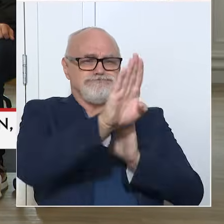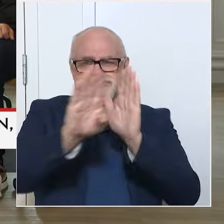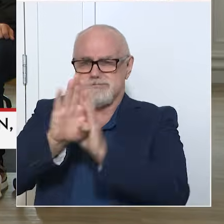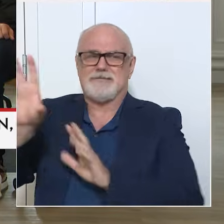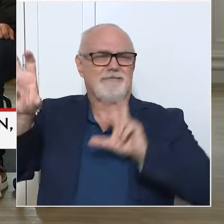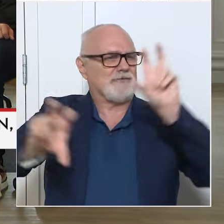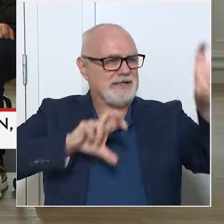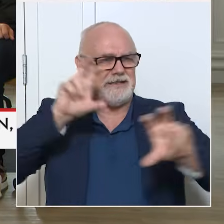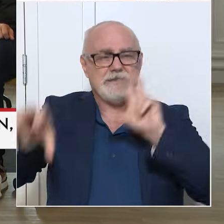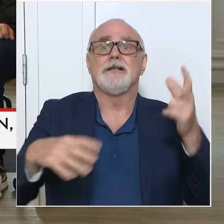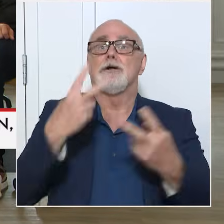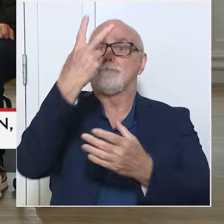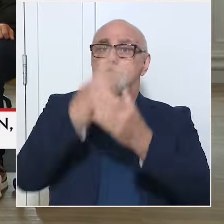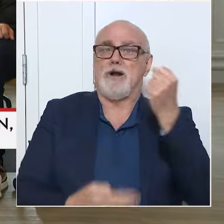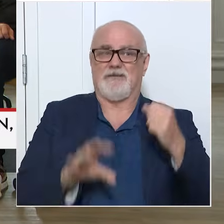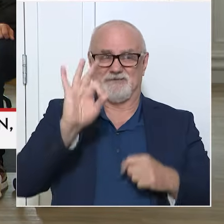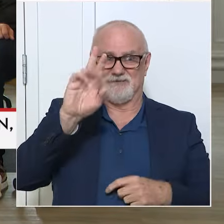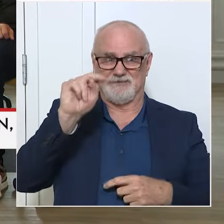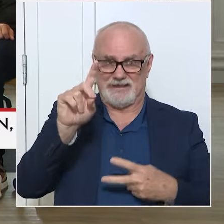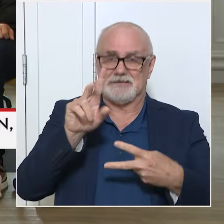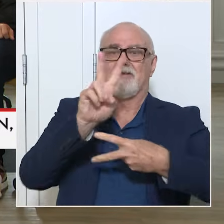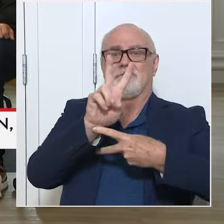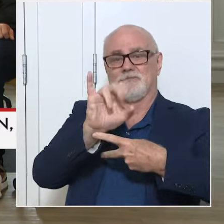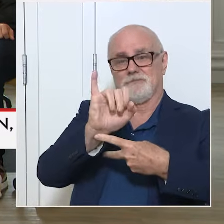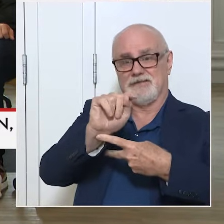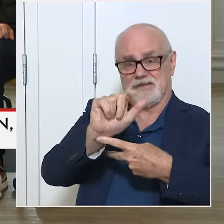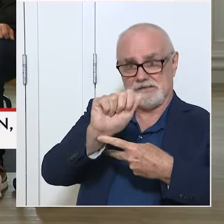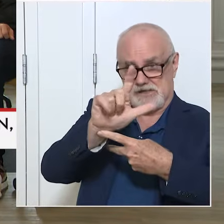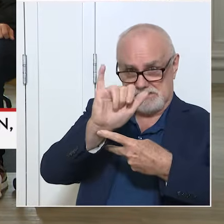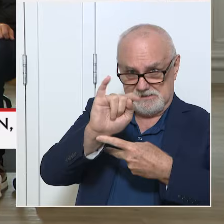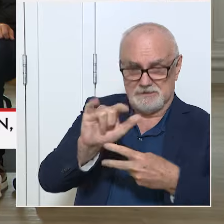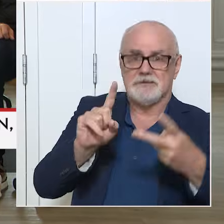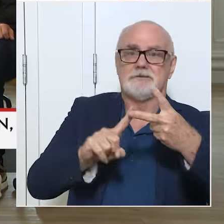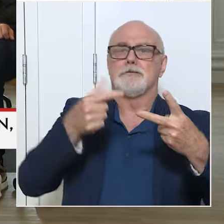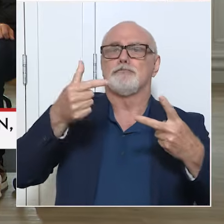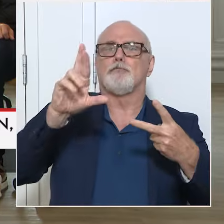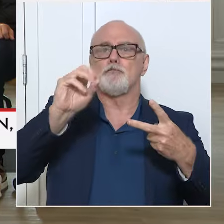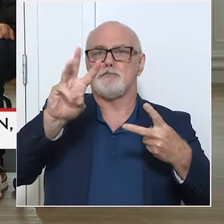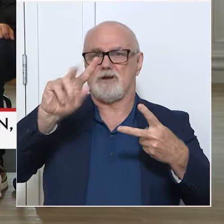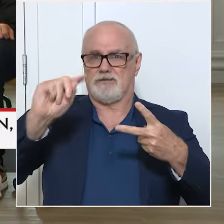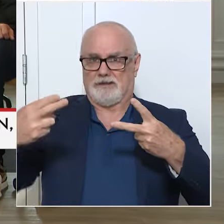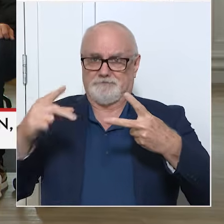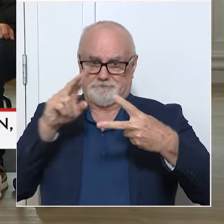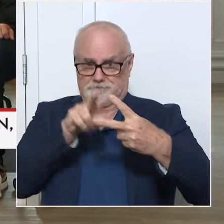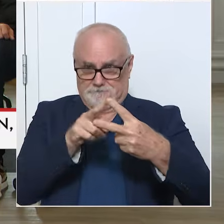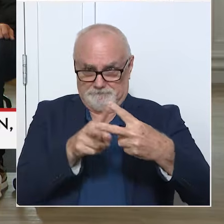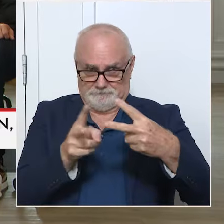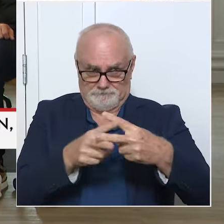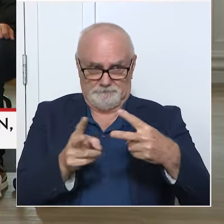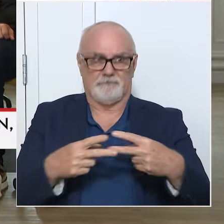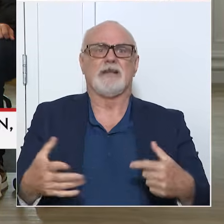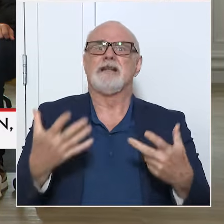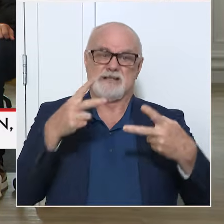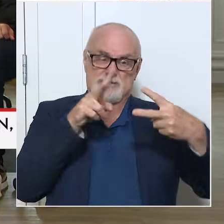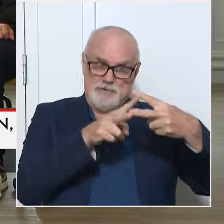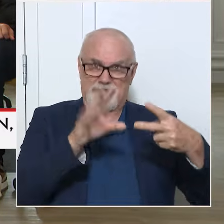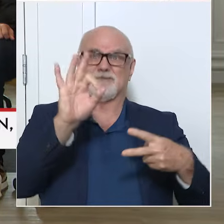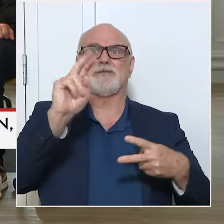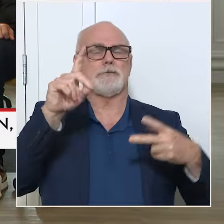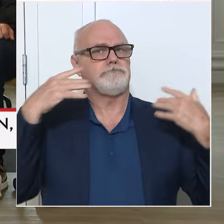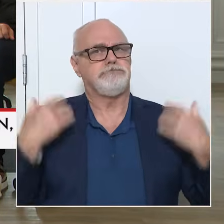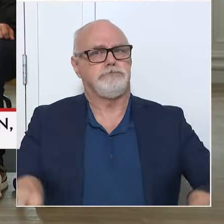Vitality Fund is our primary corporate attraction tool, a performance-based contract that helps companies relocate to